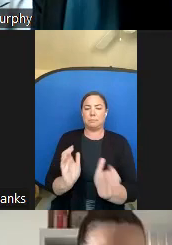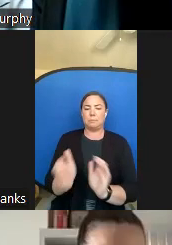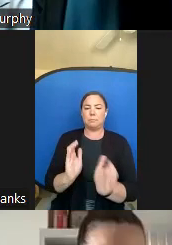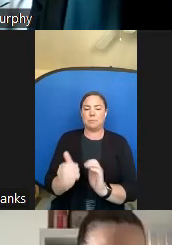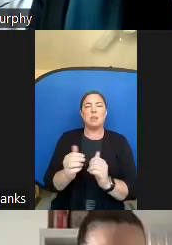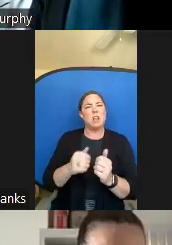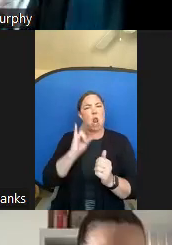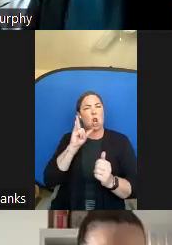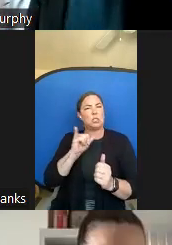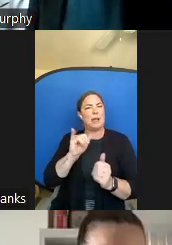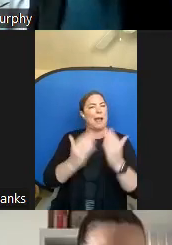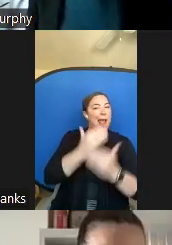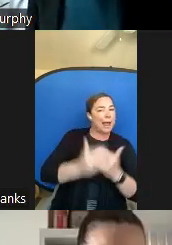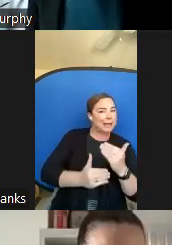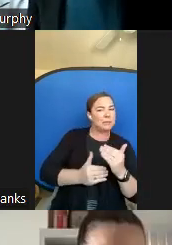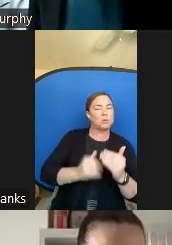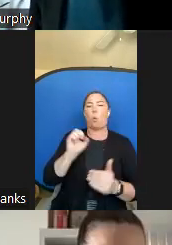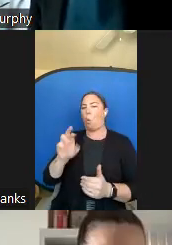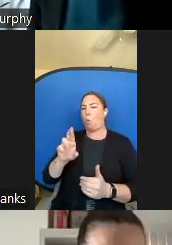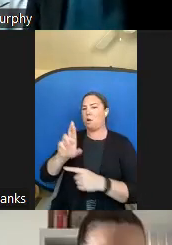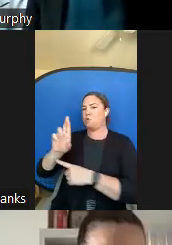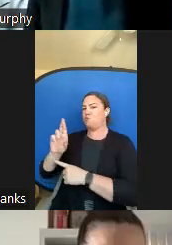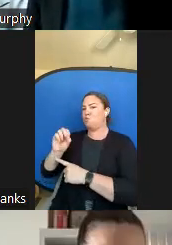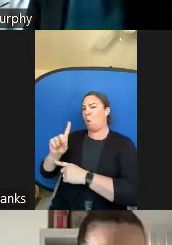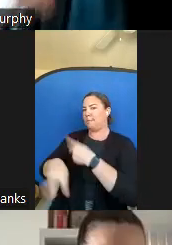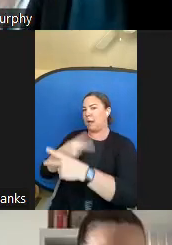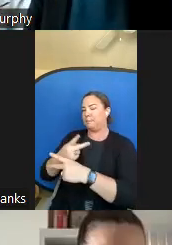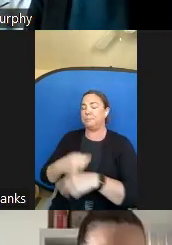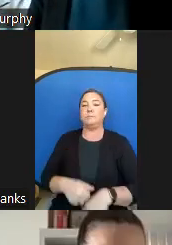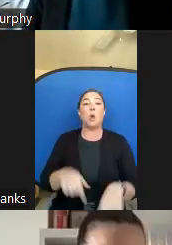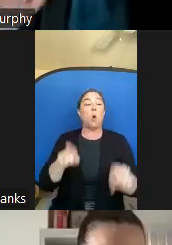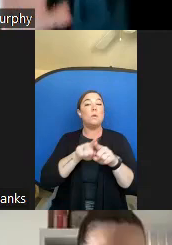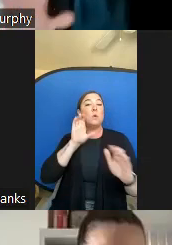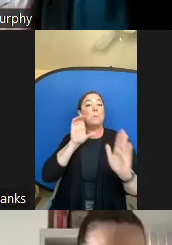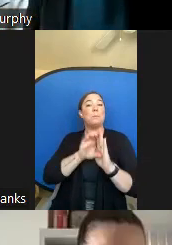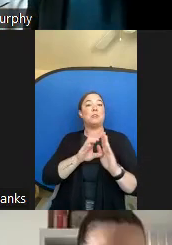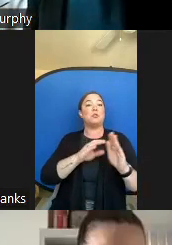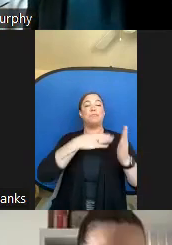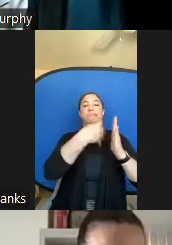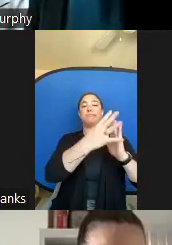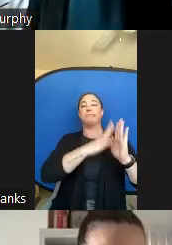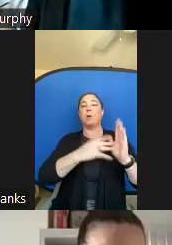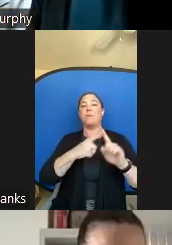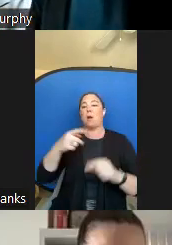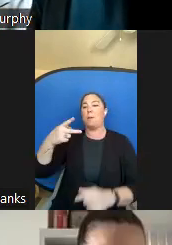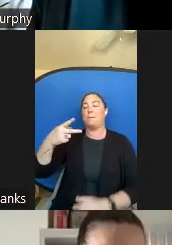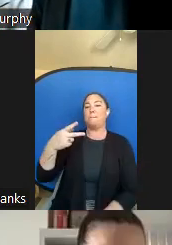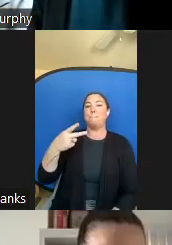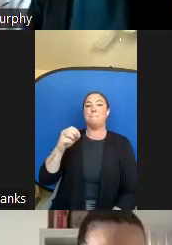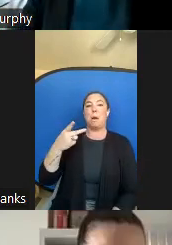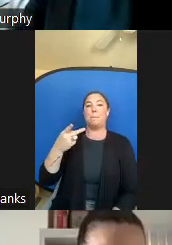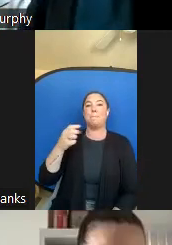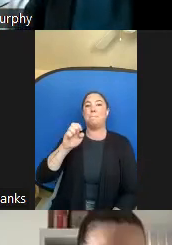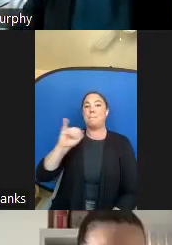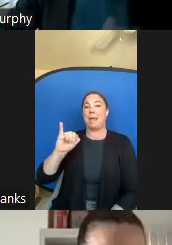propelled types. The example of a fresco from Pompeii is well known, and it shows a potter seated low to the